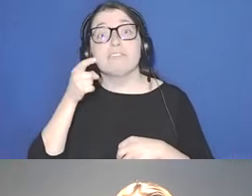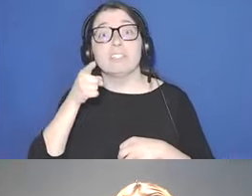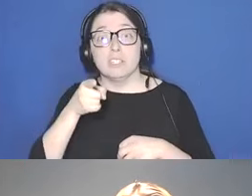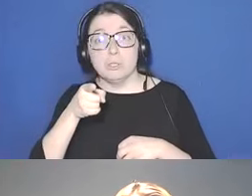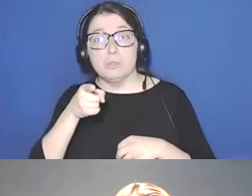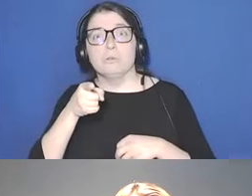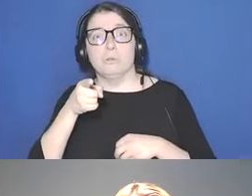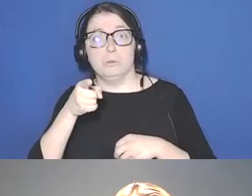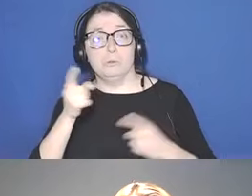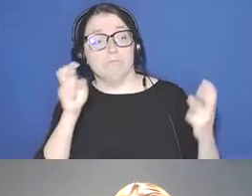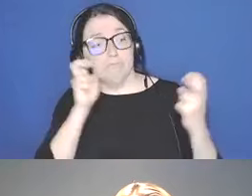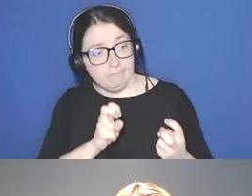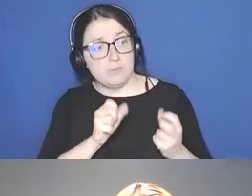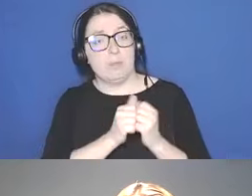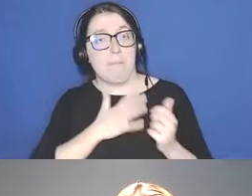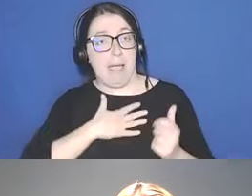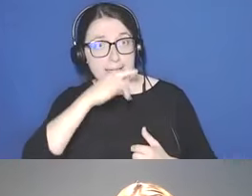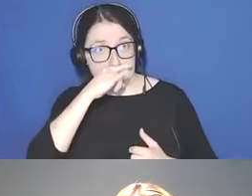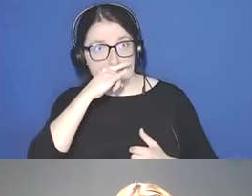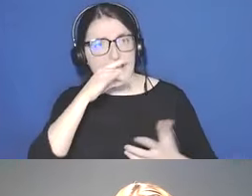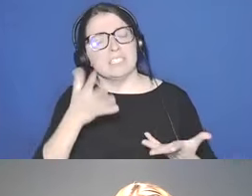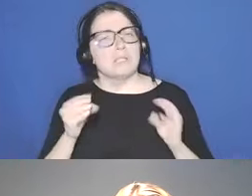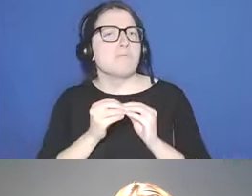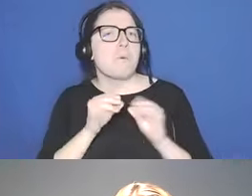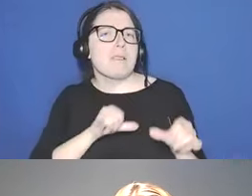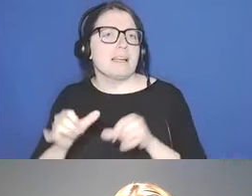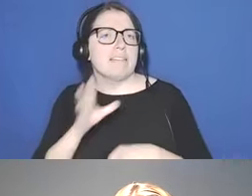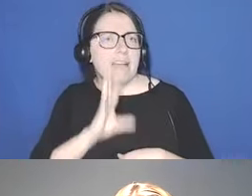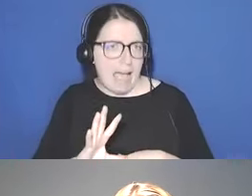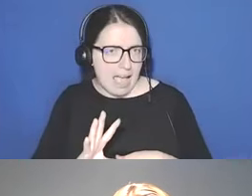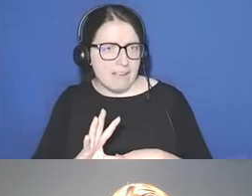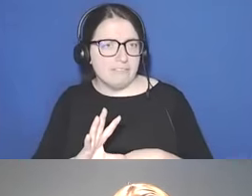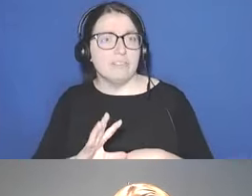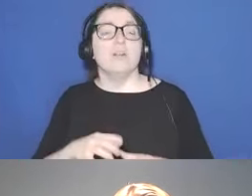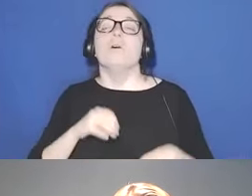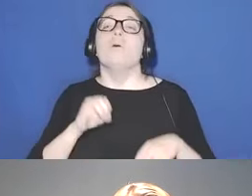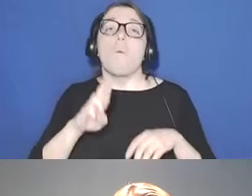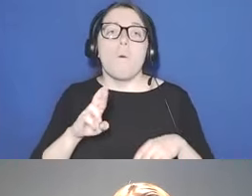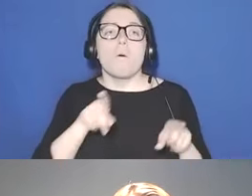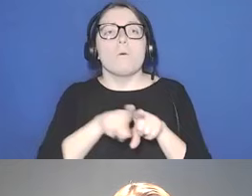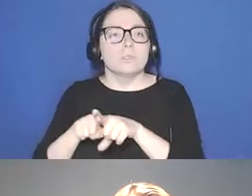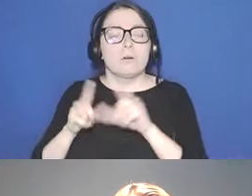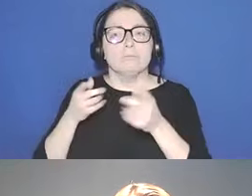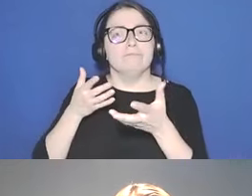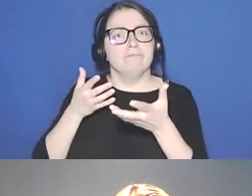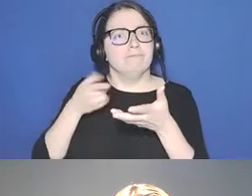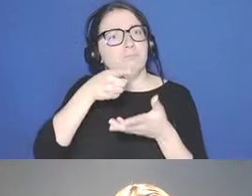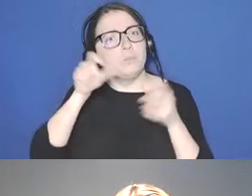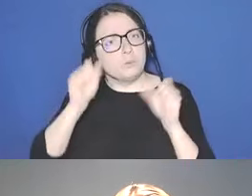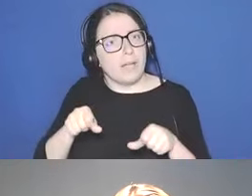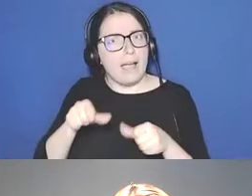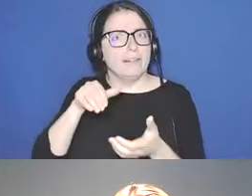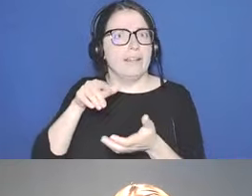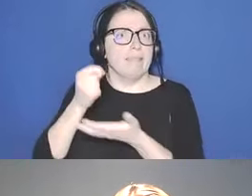5-year-old, and also maybe talk to them about, this is how my child communicates this is their language level and